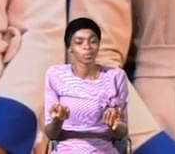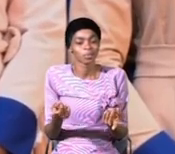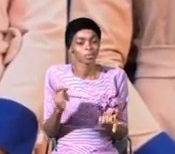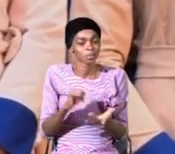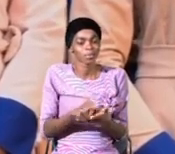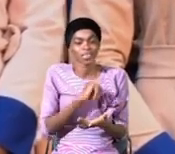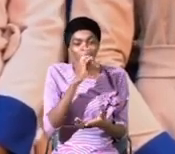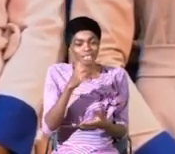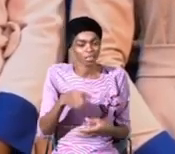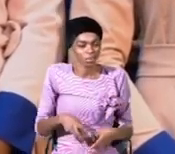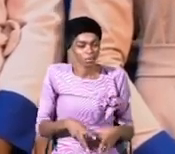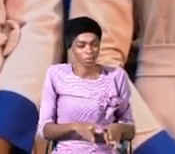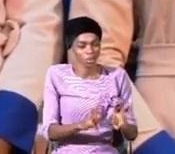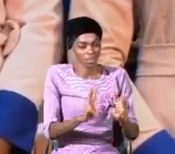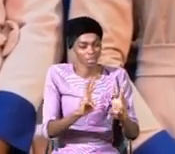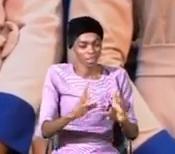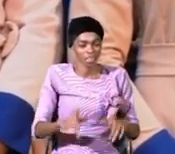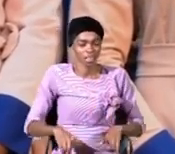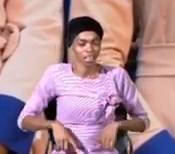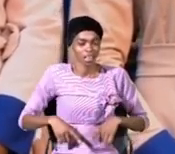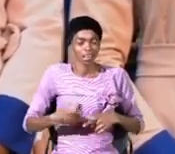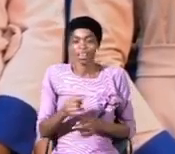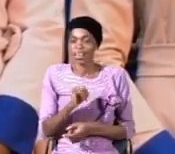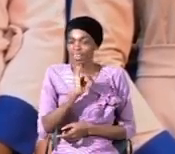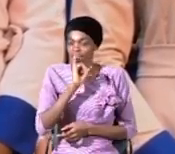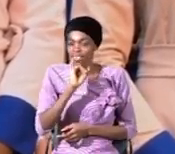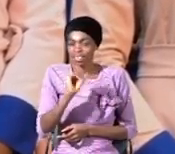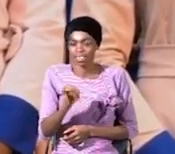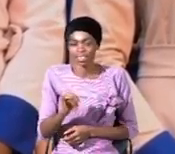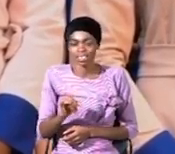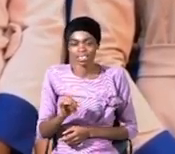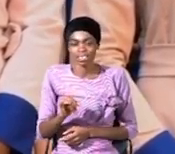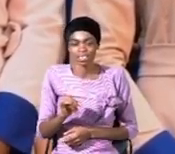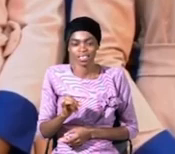That's the way life is.